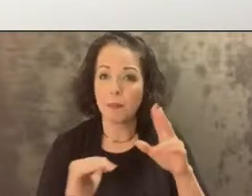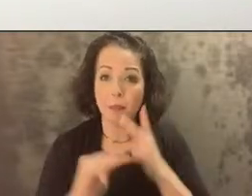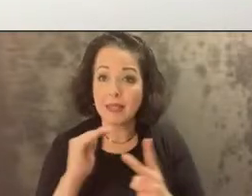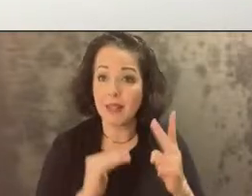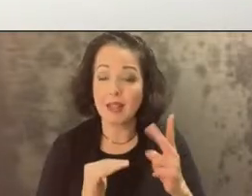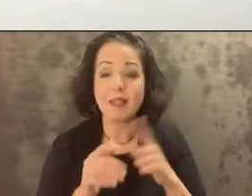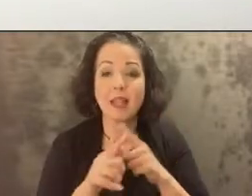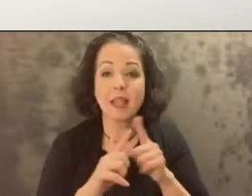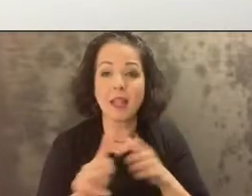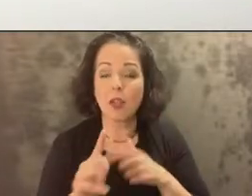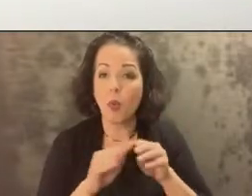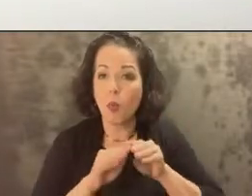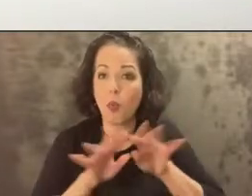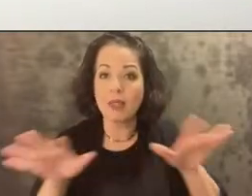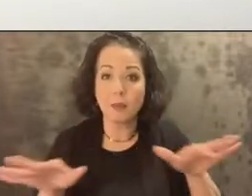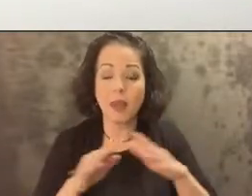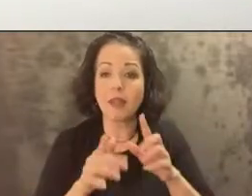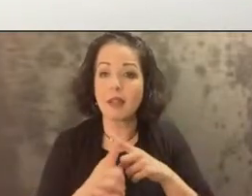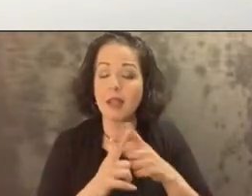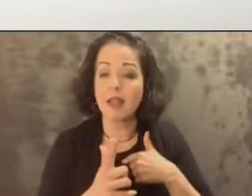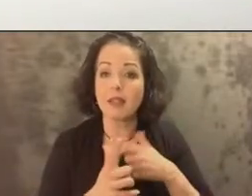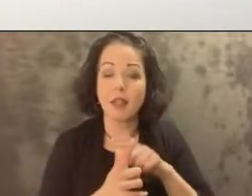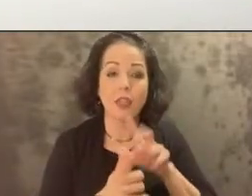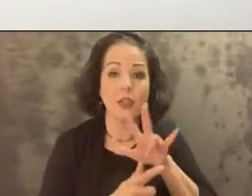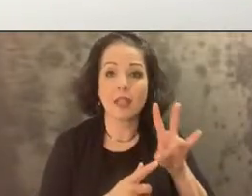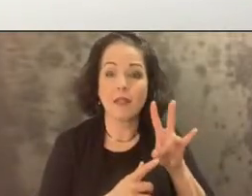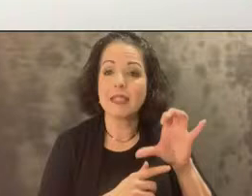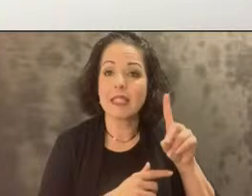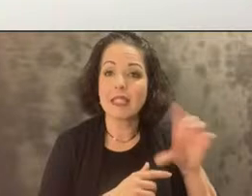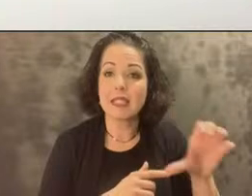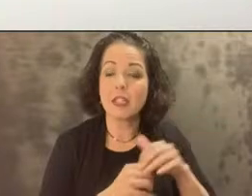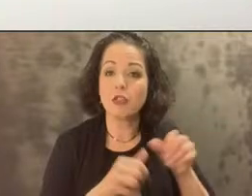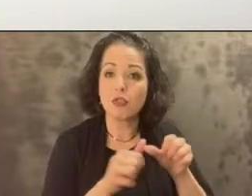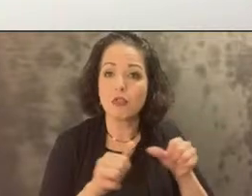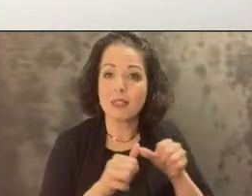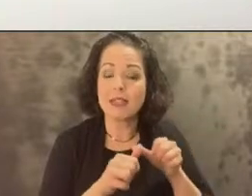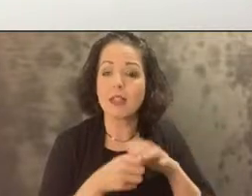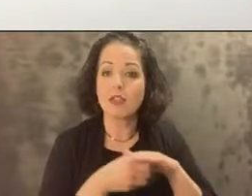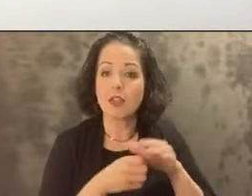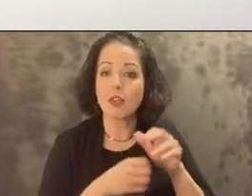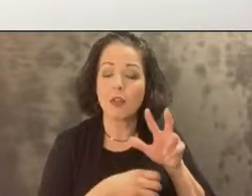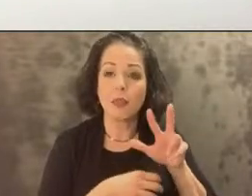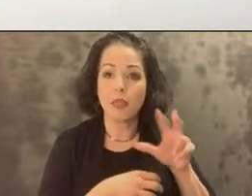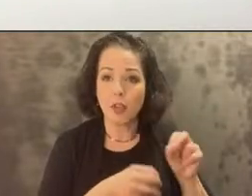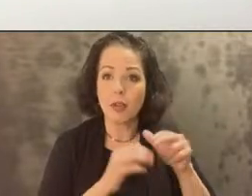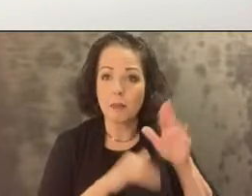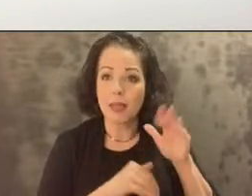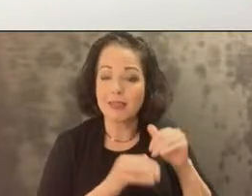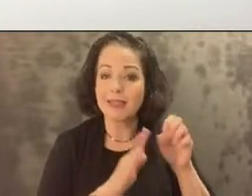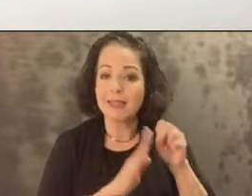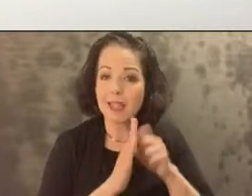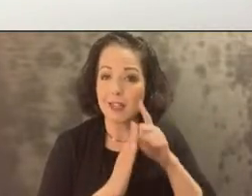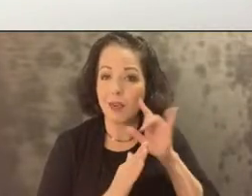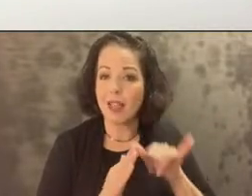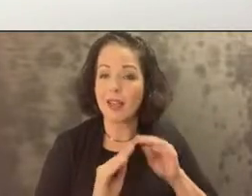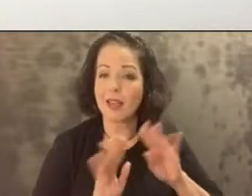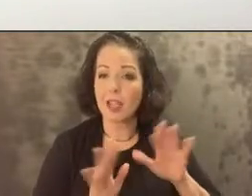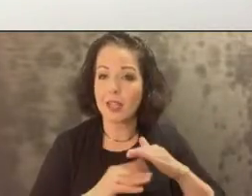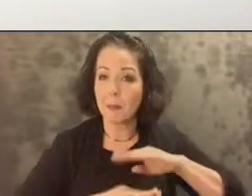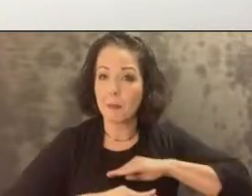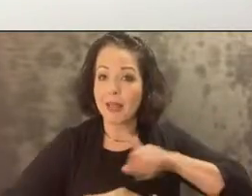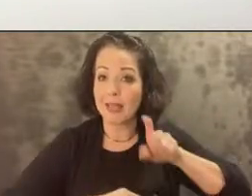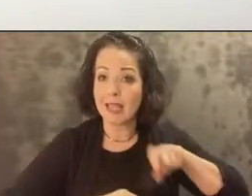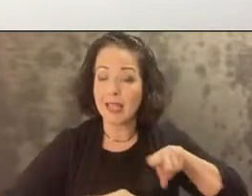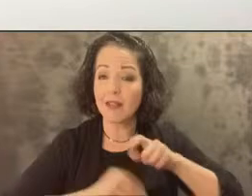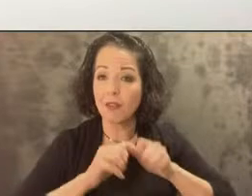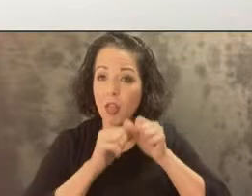widespread, with at least 37 CDC jurisdictions, including 34 states, using them. They clearly met a need, and more long-term should be part